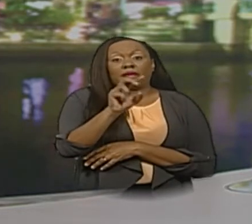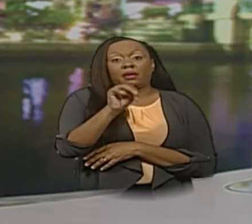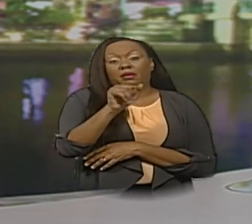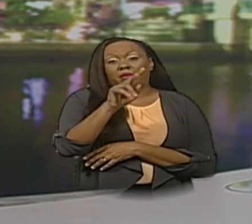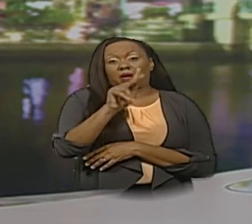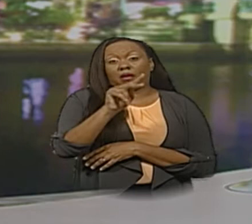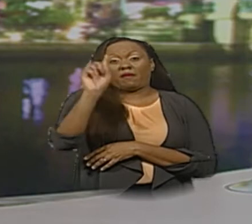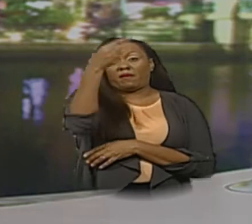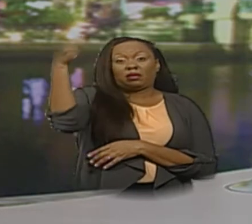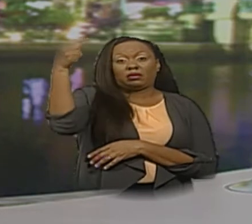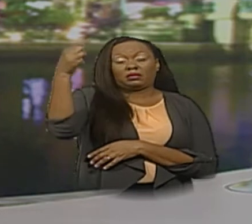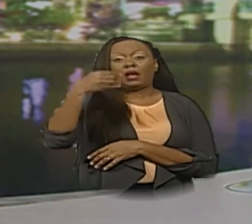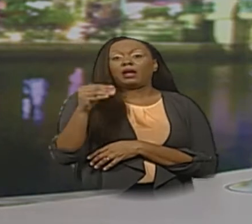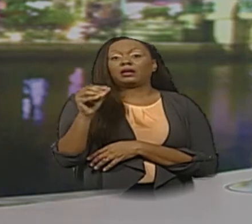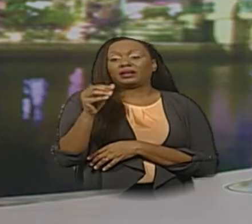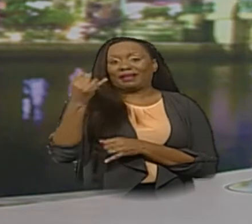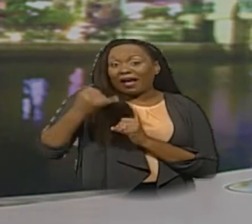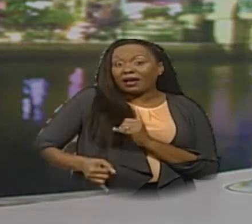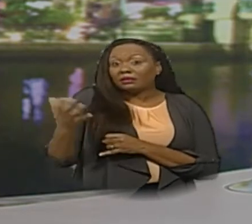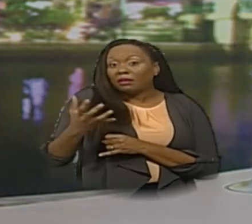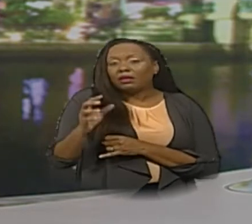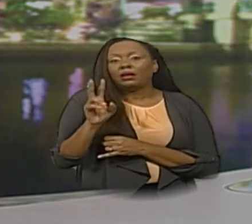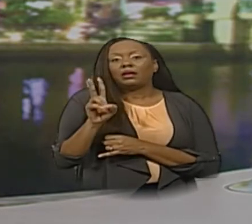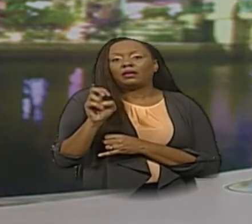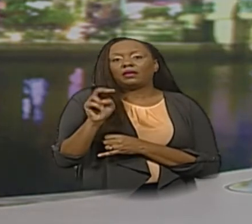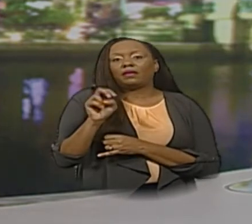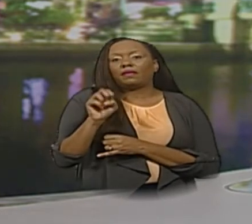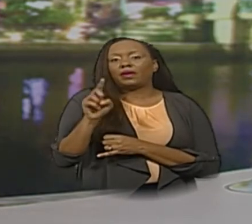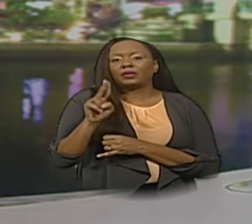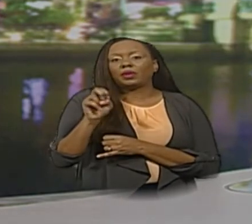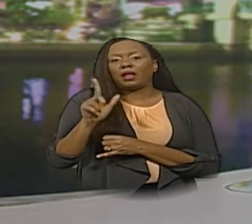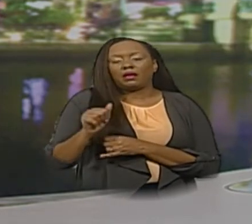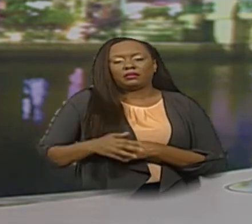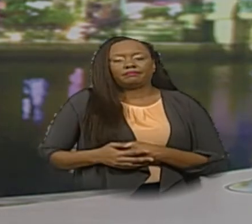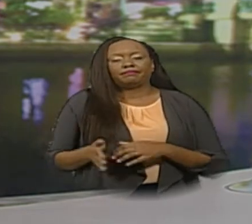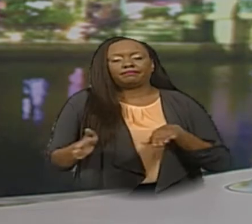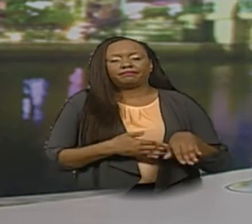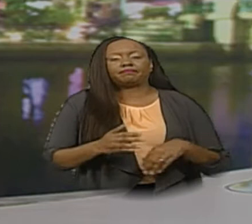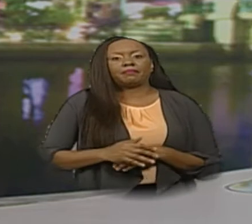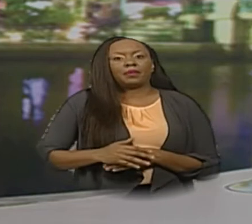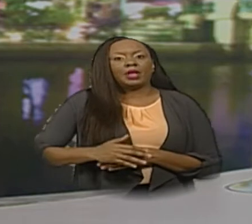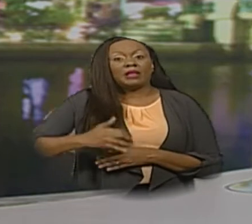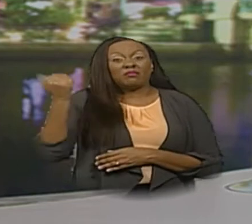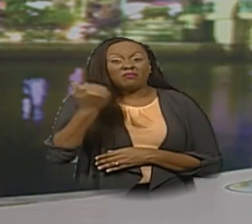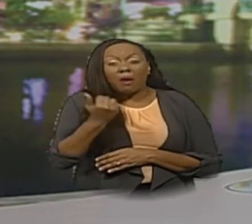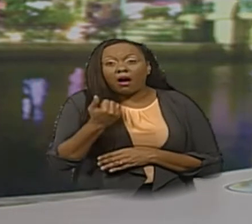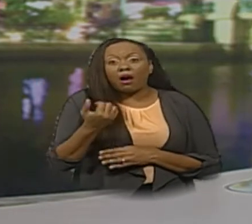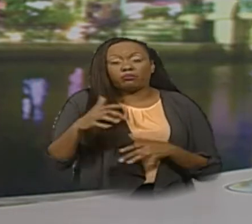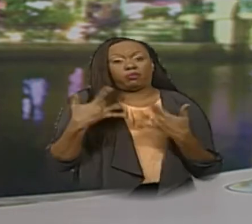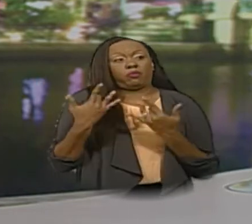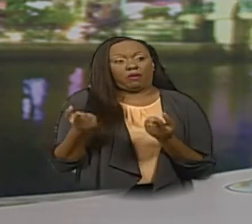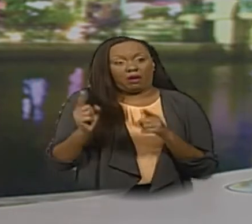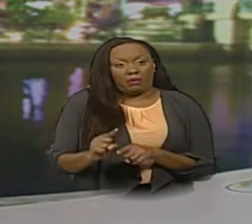last. A journey to school came to an abrupt halt for some students this morning following a stabbing incident aboard